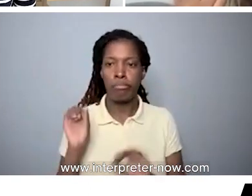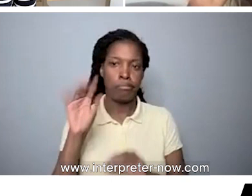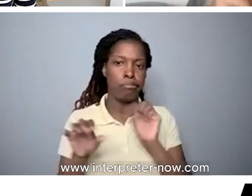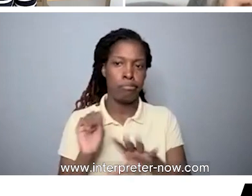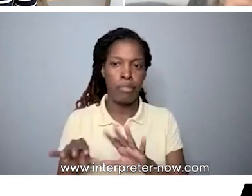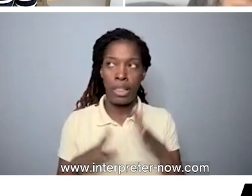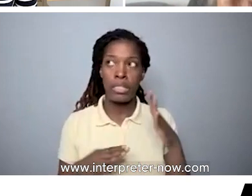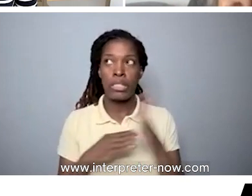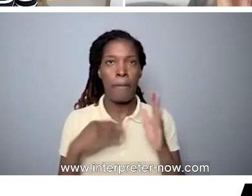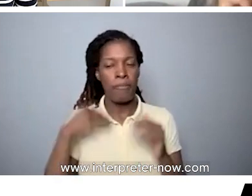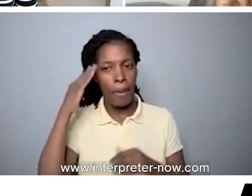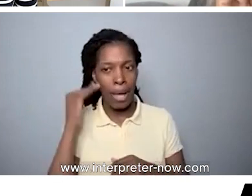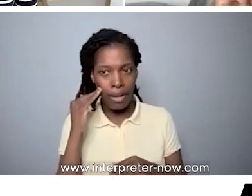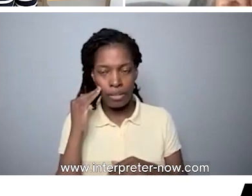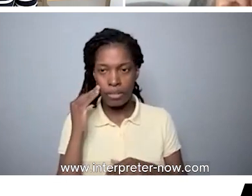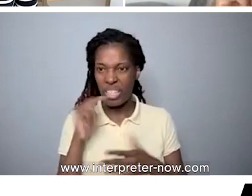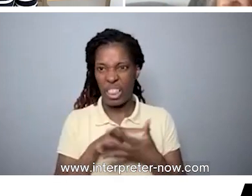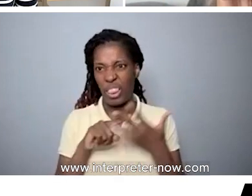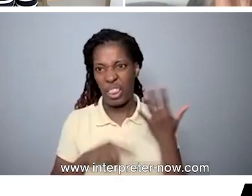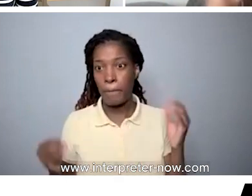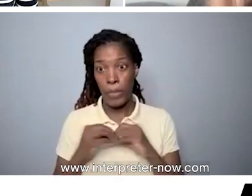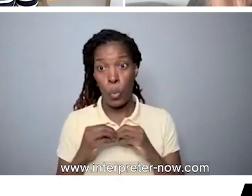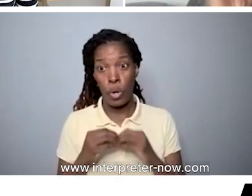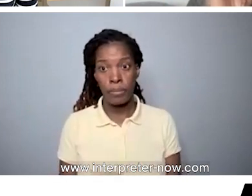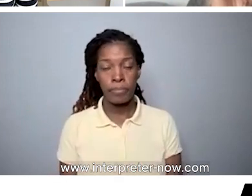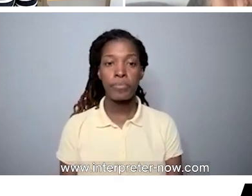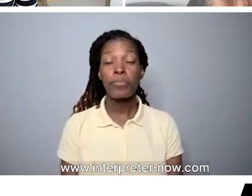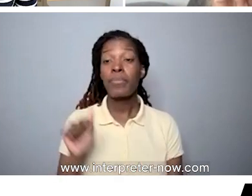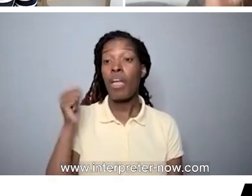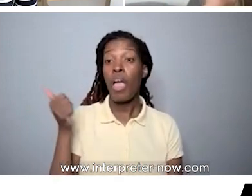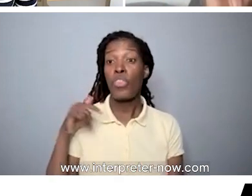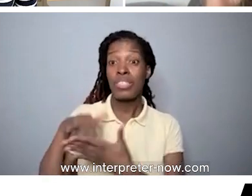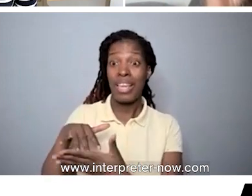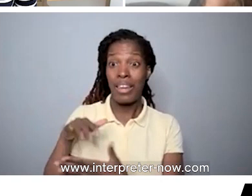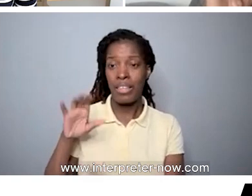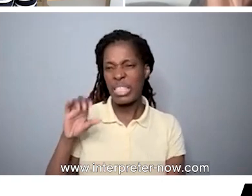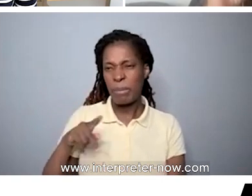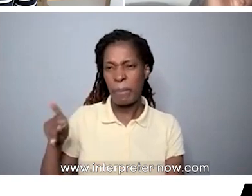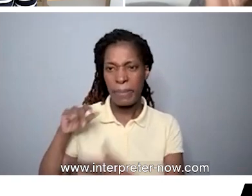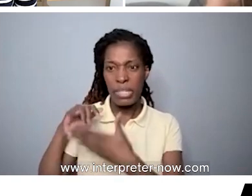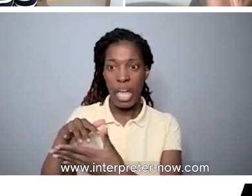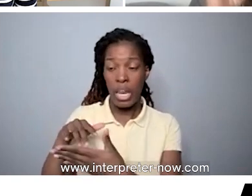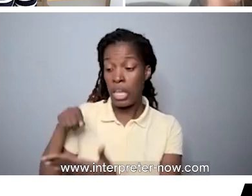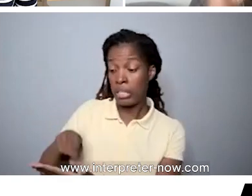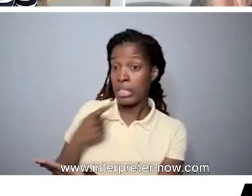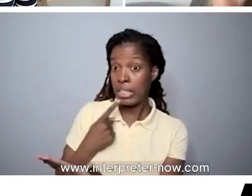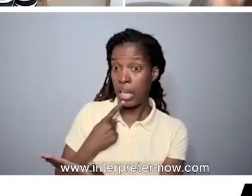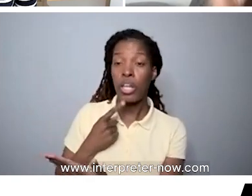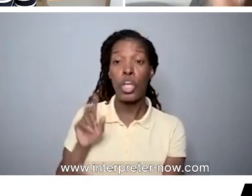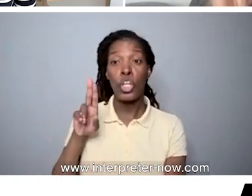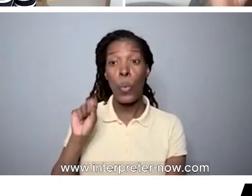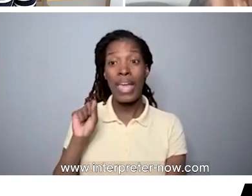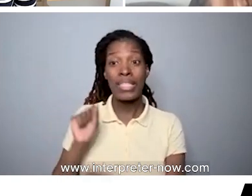The other thing is that CPP study talked about how US employees spend 2.8 hours per